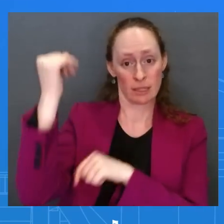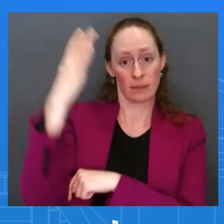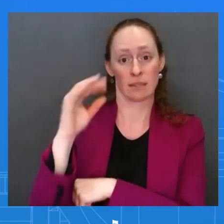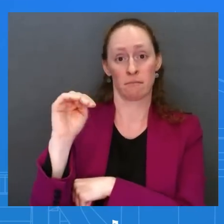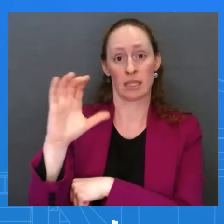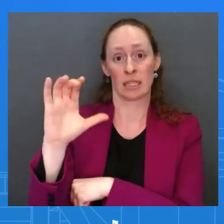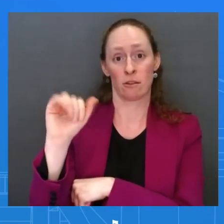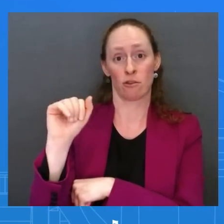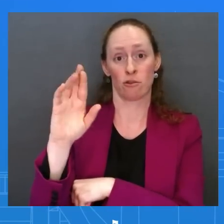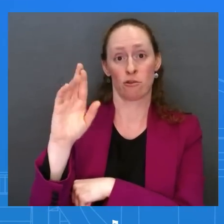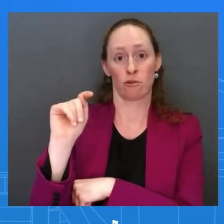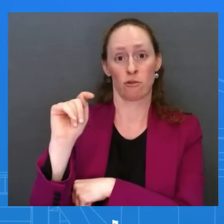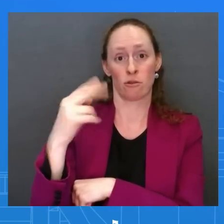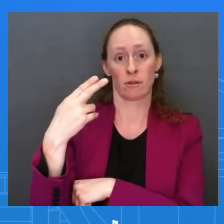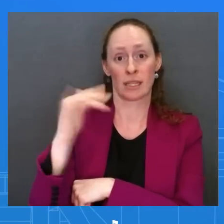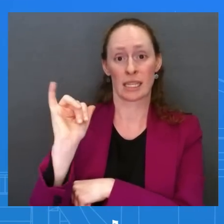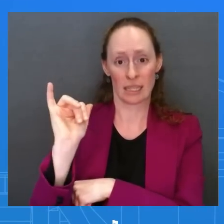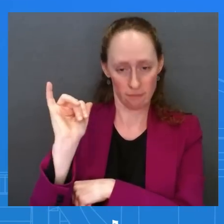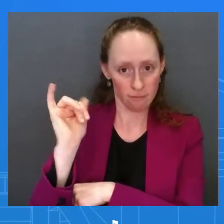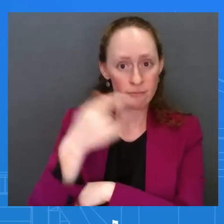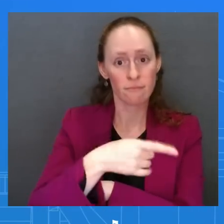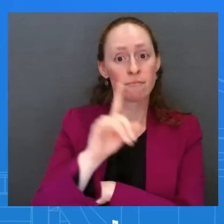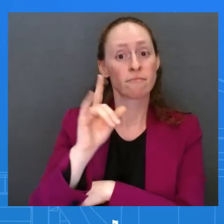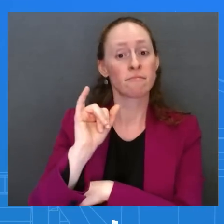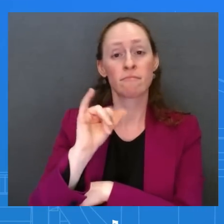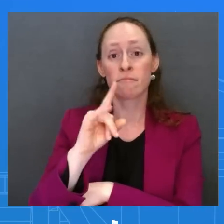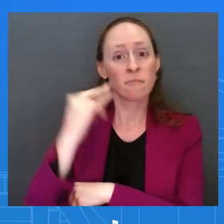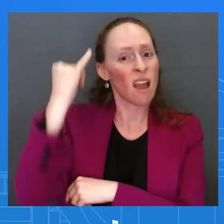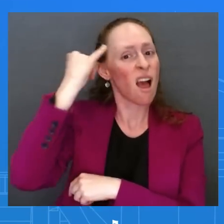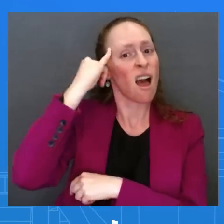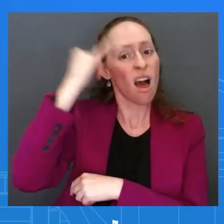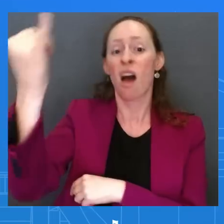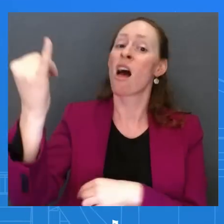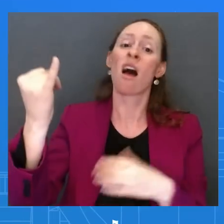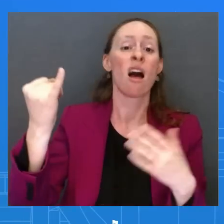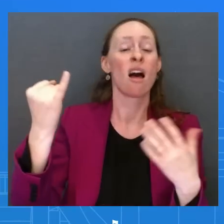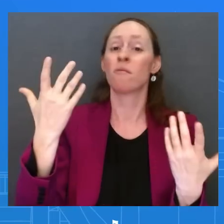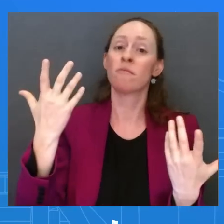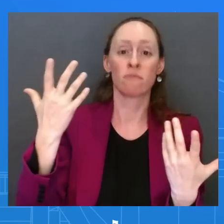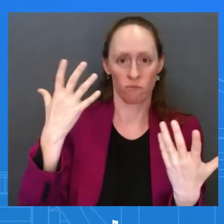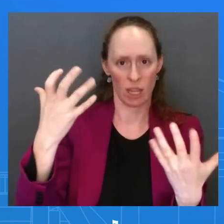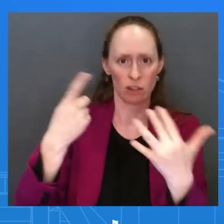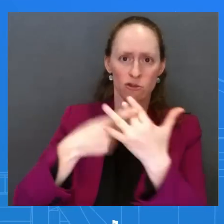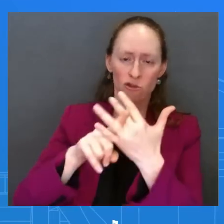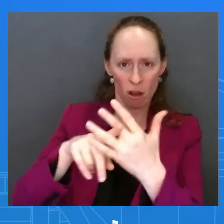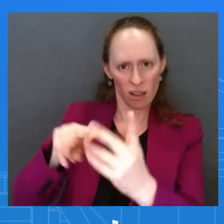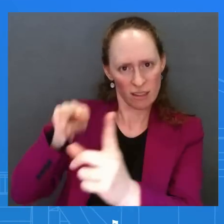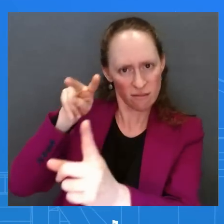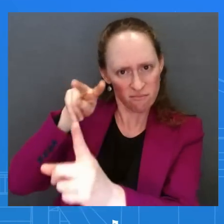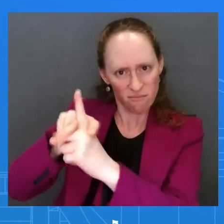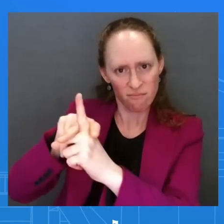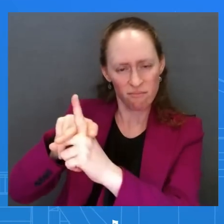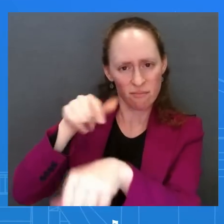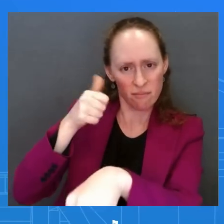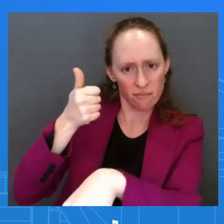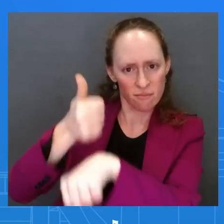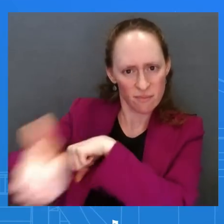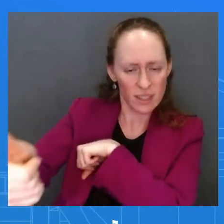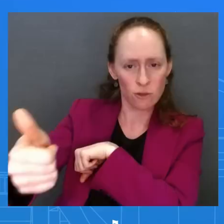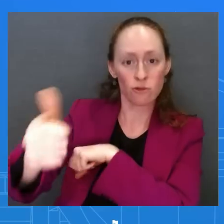targeting Attorney General Merrick Garland. And the focus here, according to the Speaker, would be Merrick Garland's weaponization of the